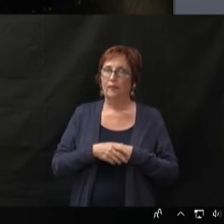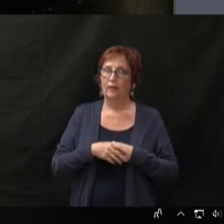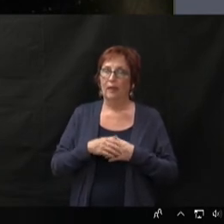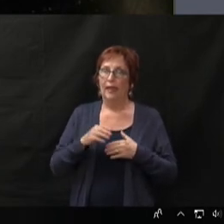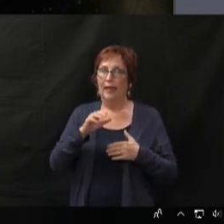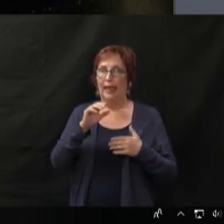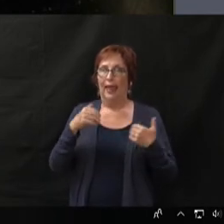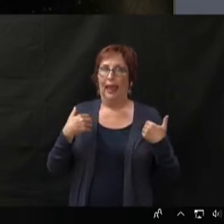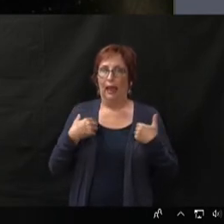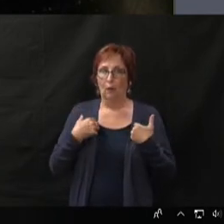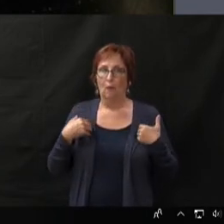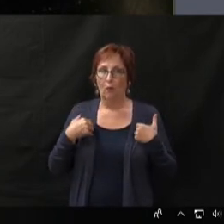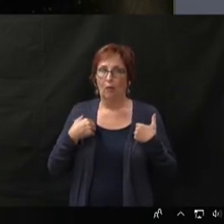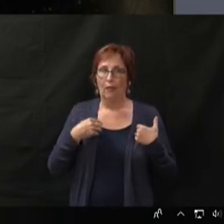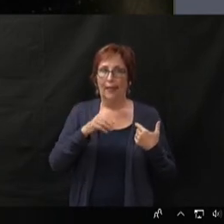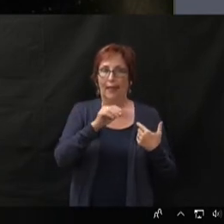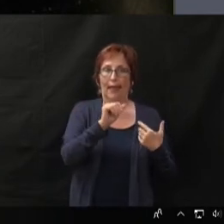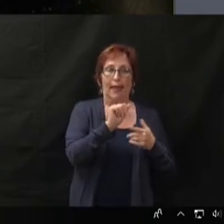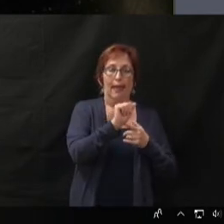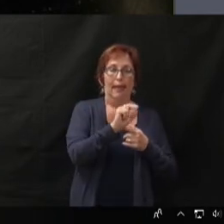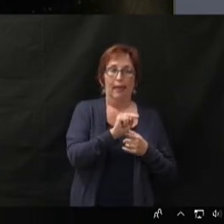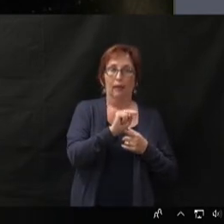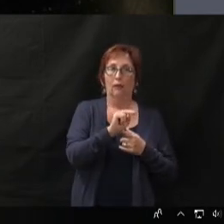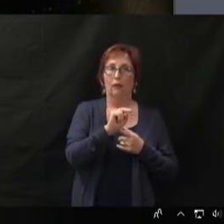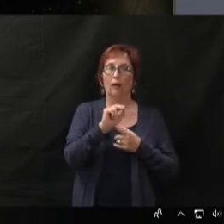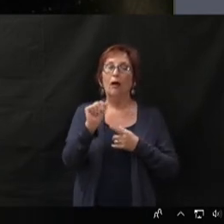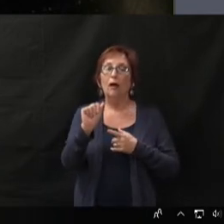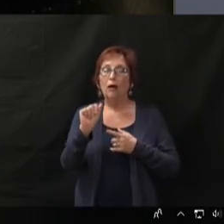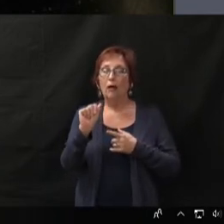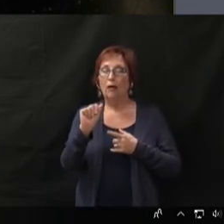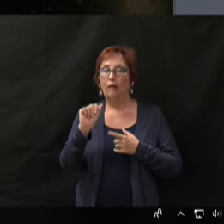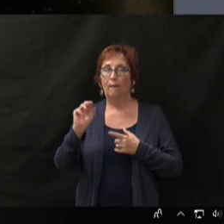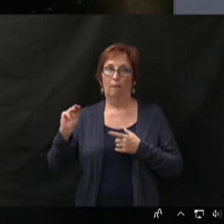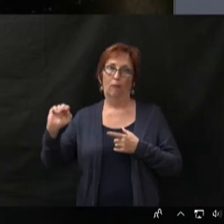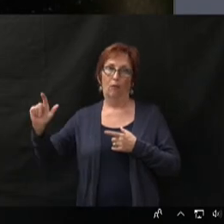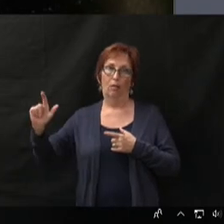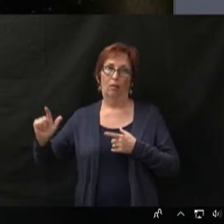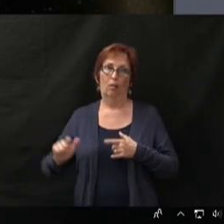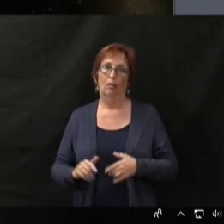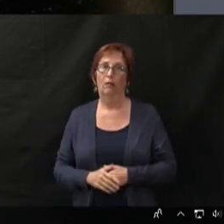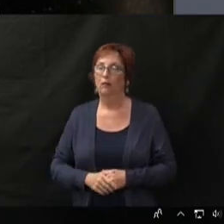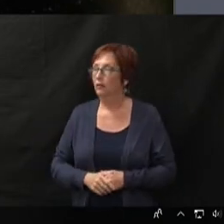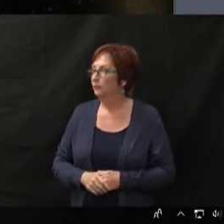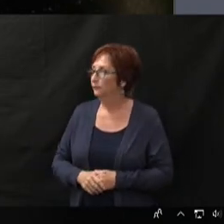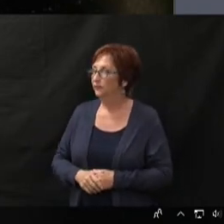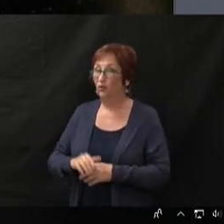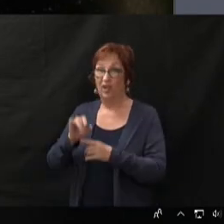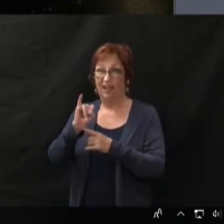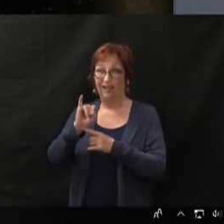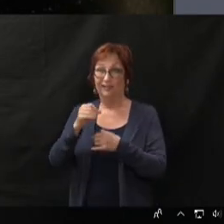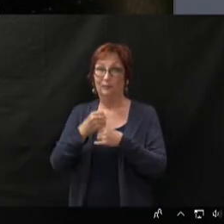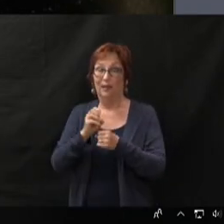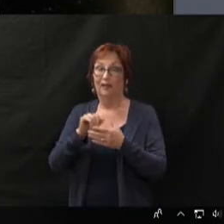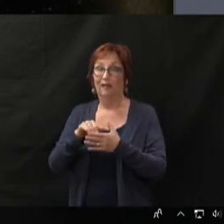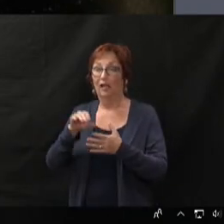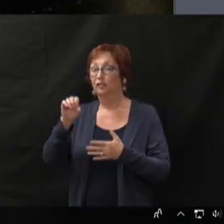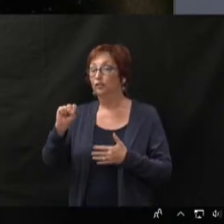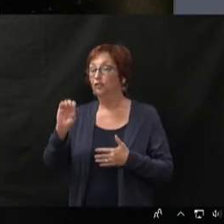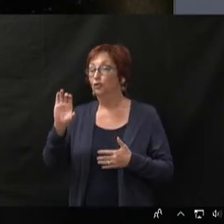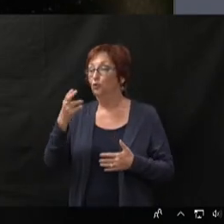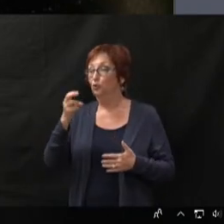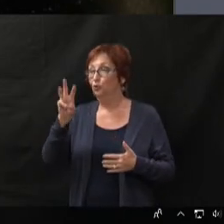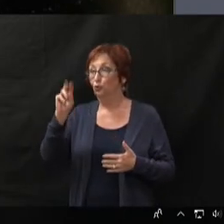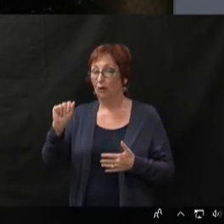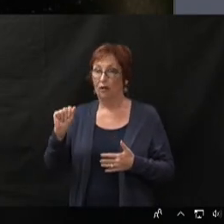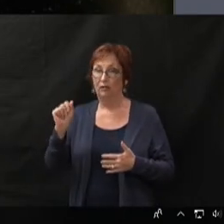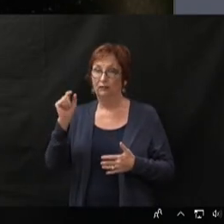Animal. Animal. So there's the I making the schwa sound. How do you say it? Do you say it as